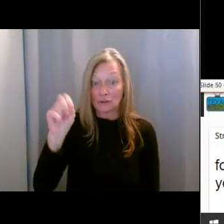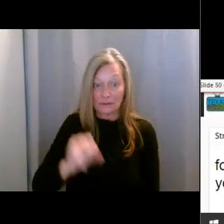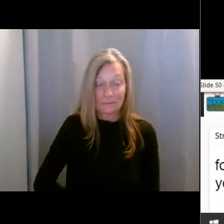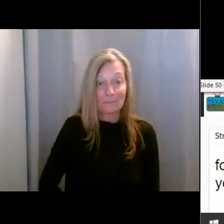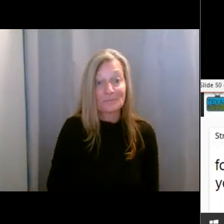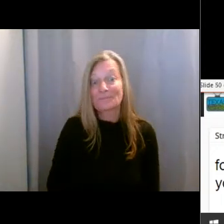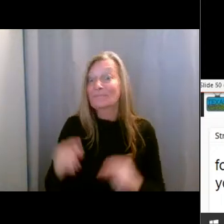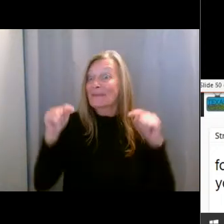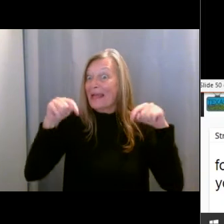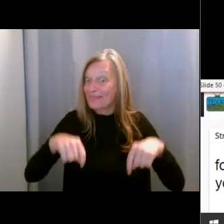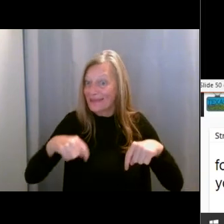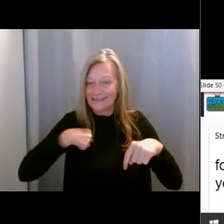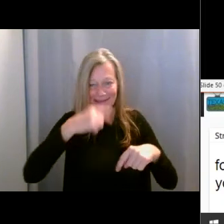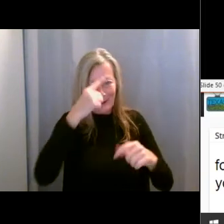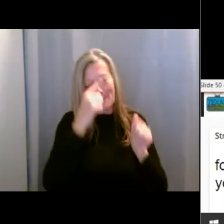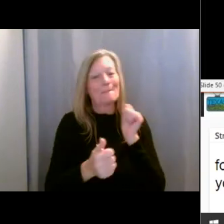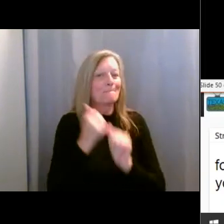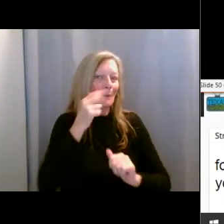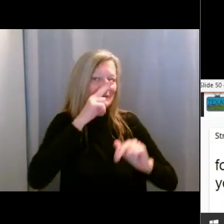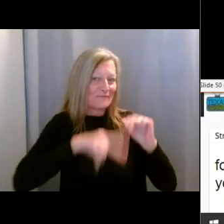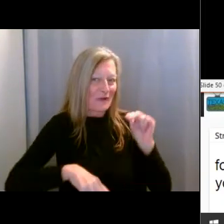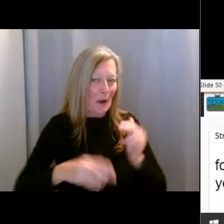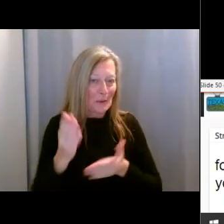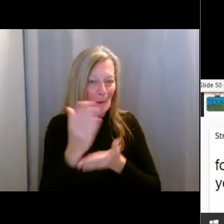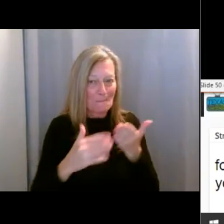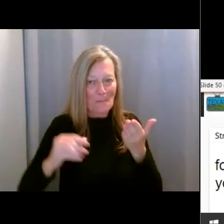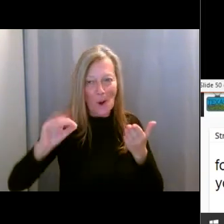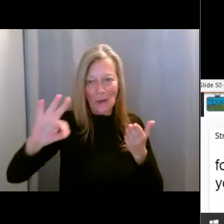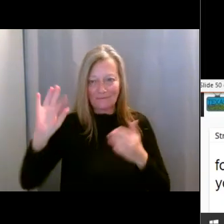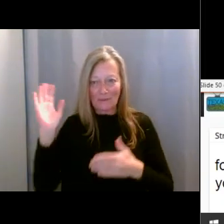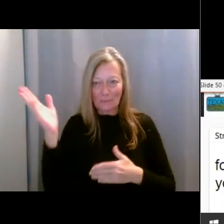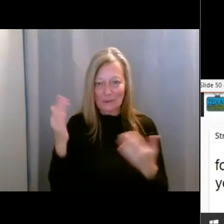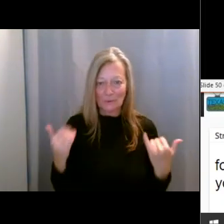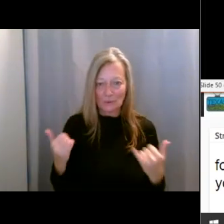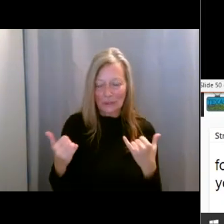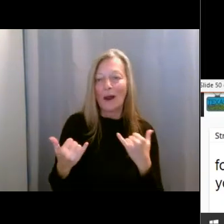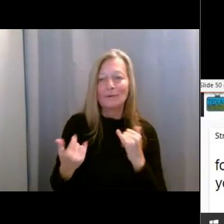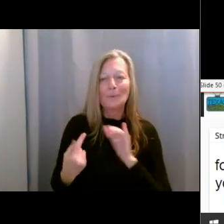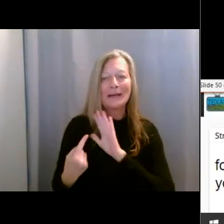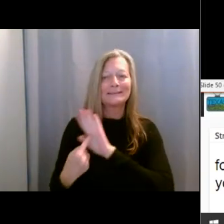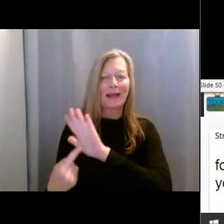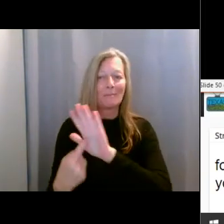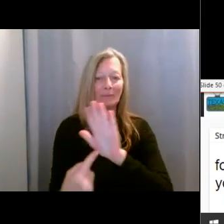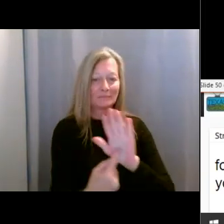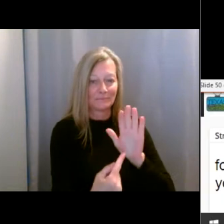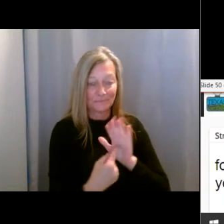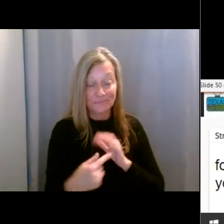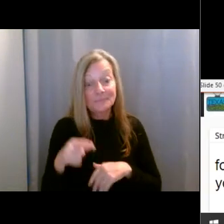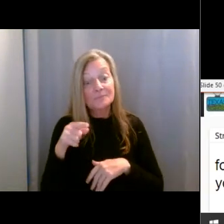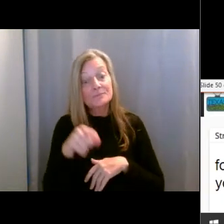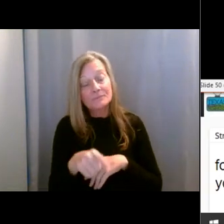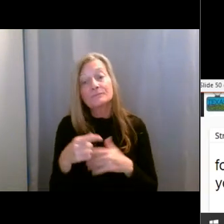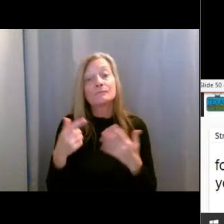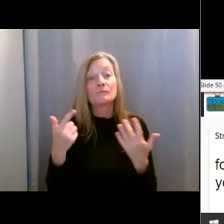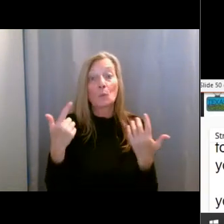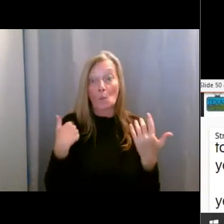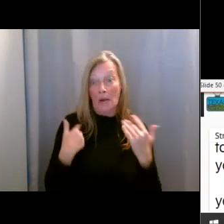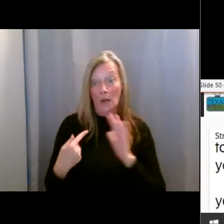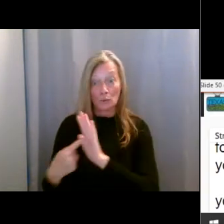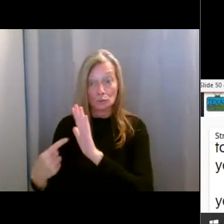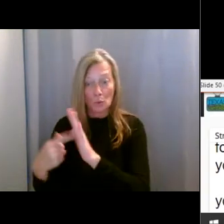part of our presentation today. Let's look at some examples. And when we show the example, I want you to think about, is this